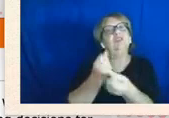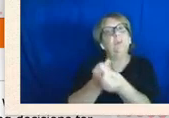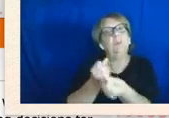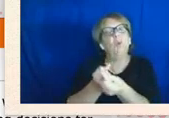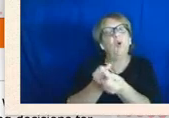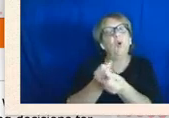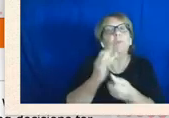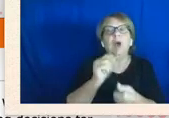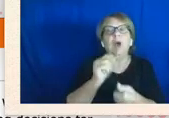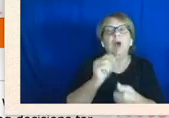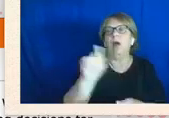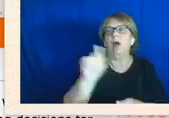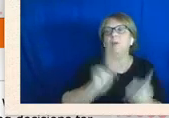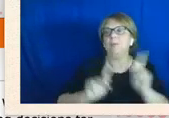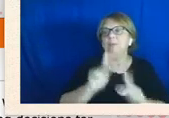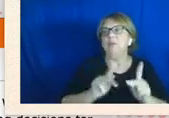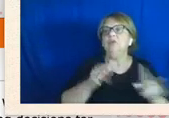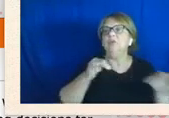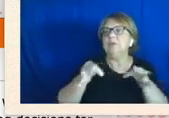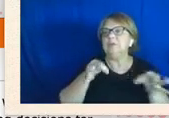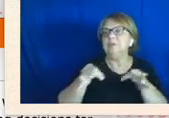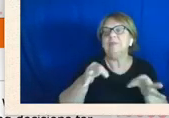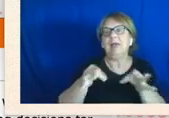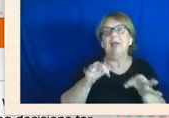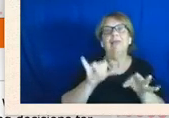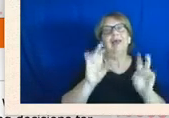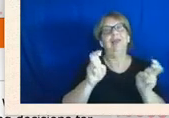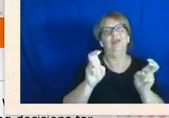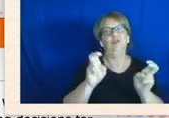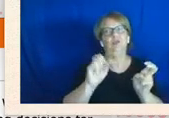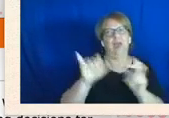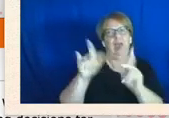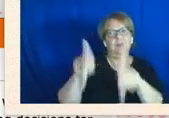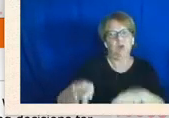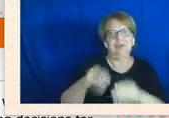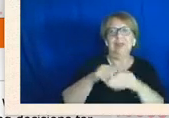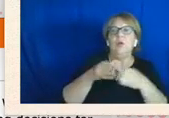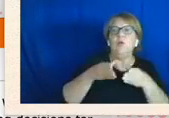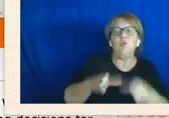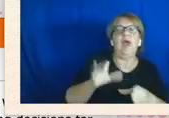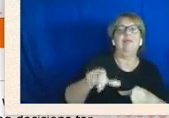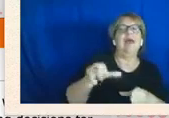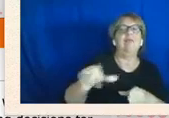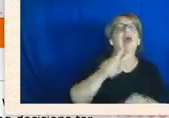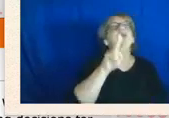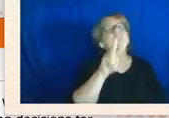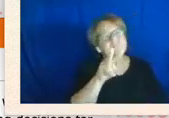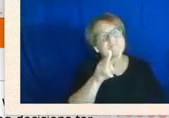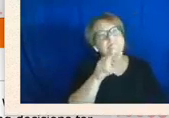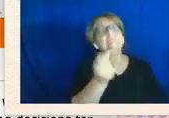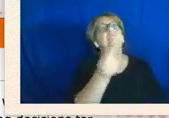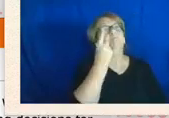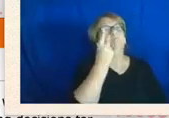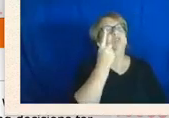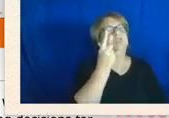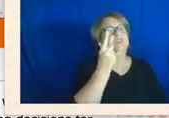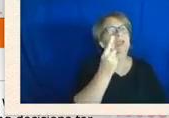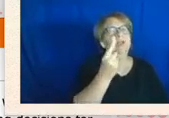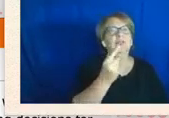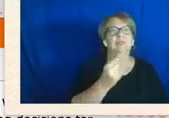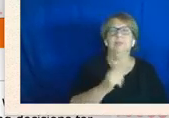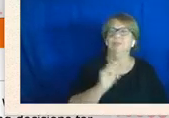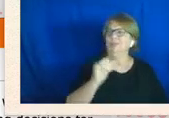to explain the issues to that individual in a manner that he or she can understand. There is no one model for